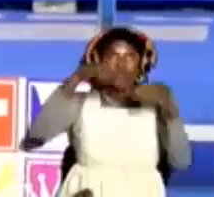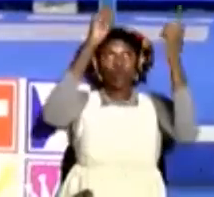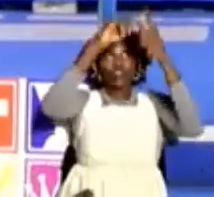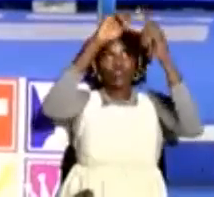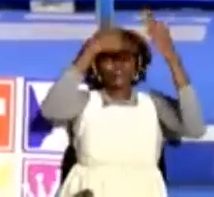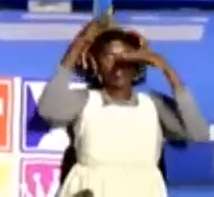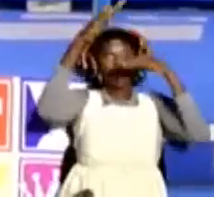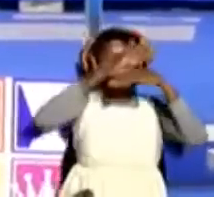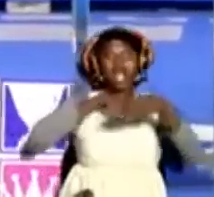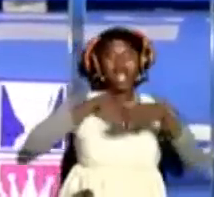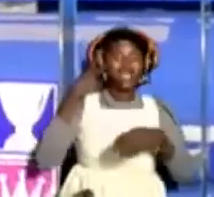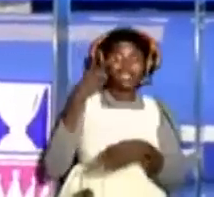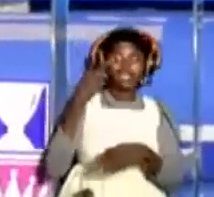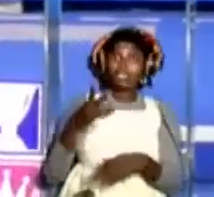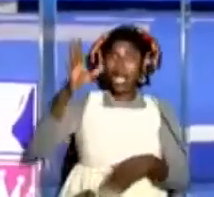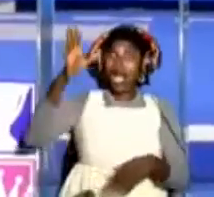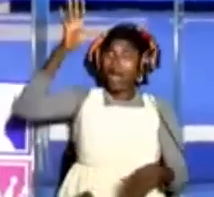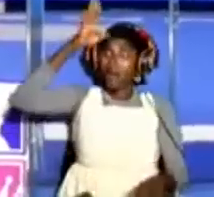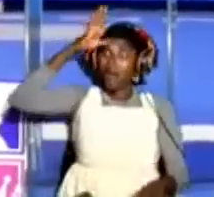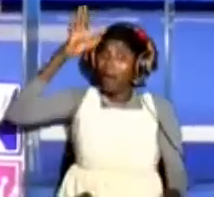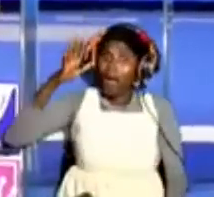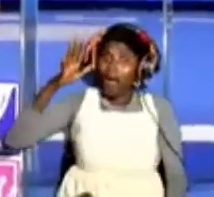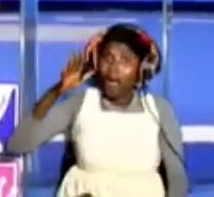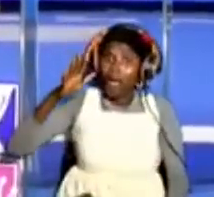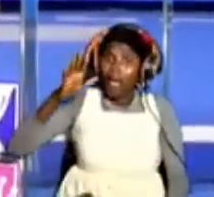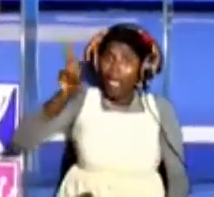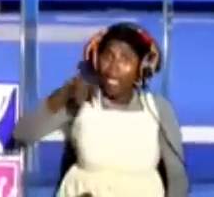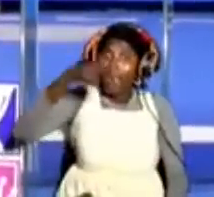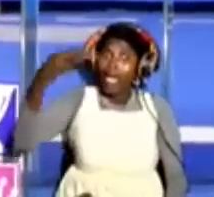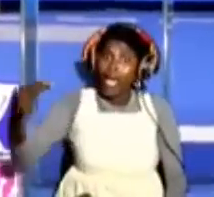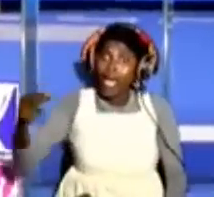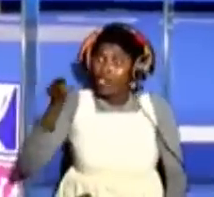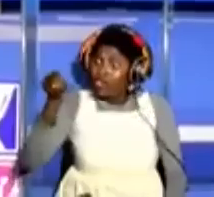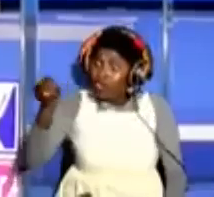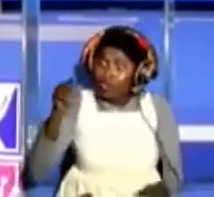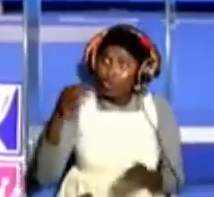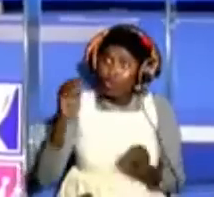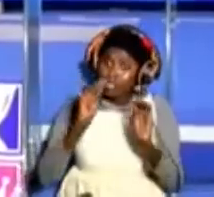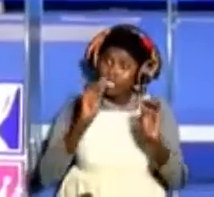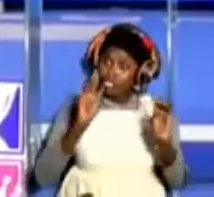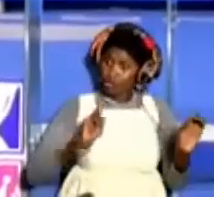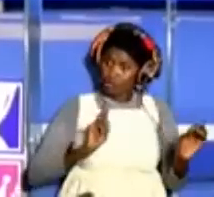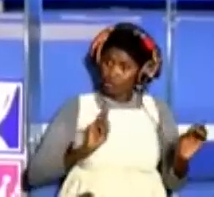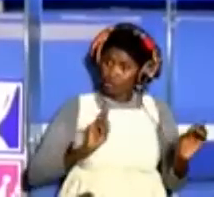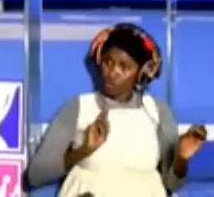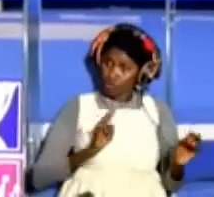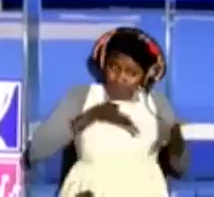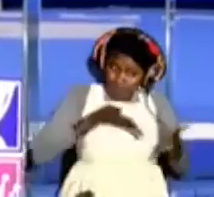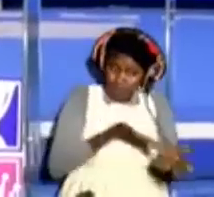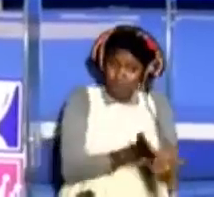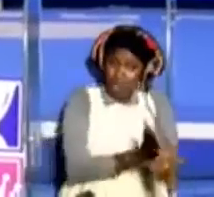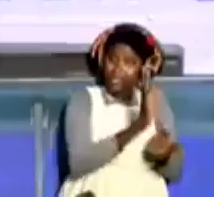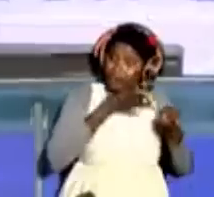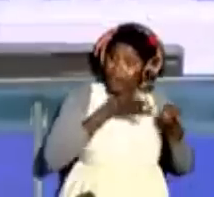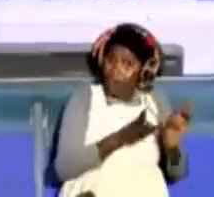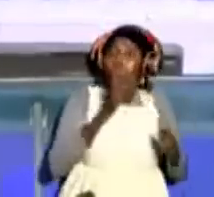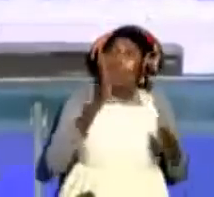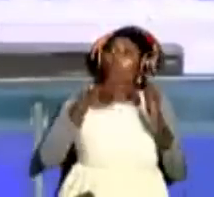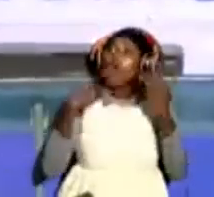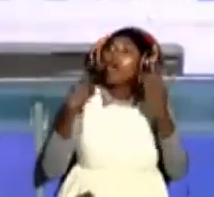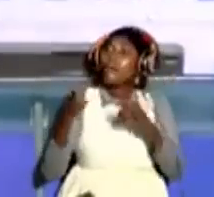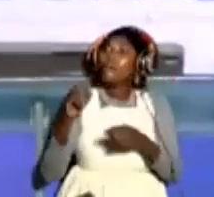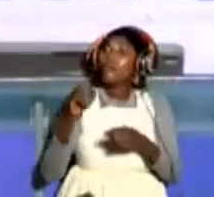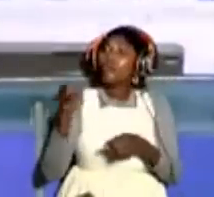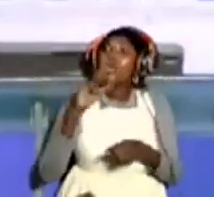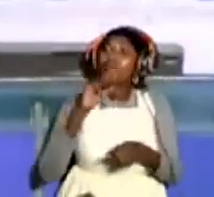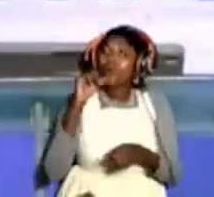And they now saw you on the other side, Baba, you are the one that shows this way. What happened to you and you are not